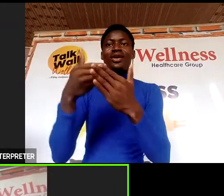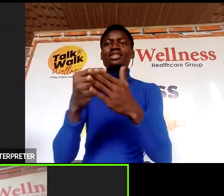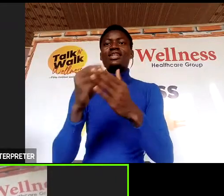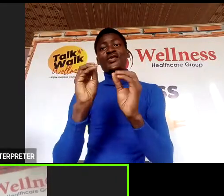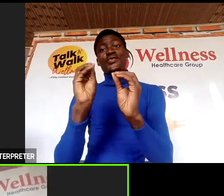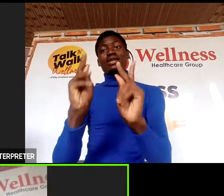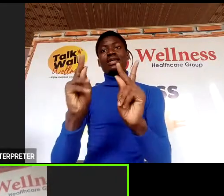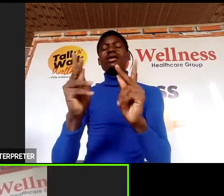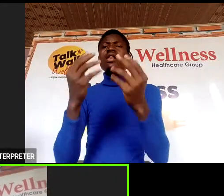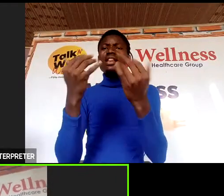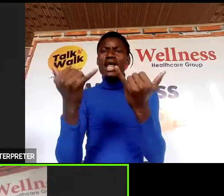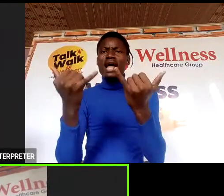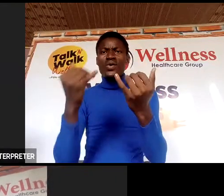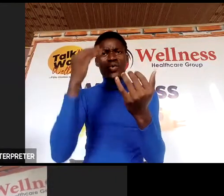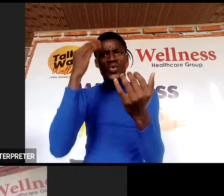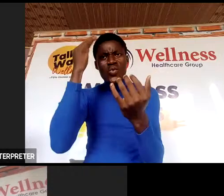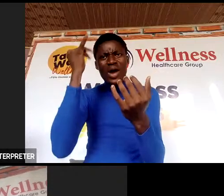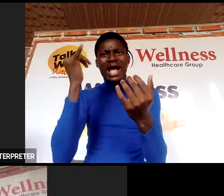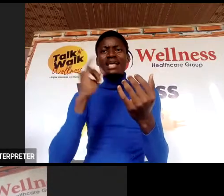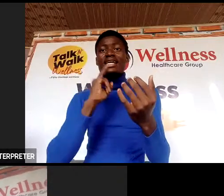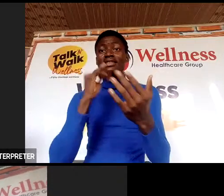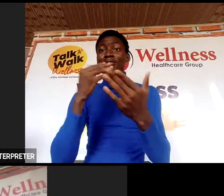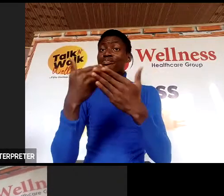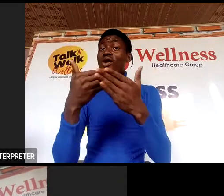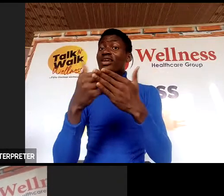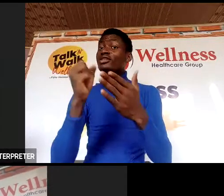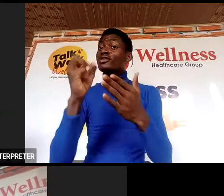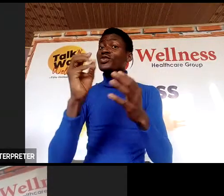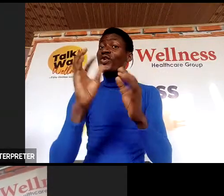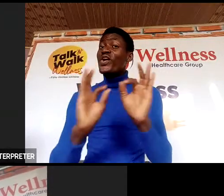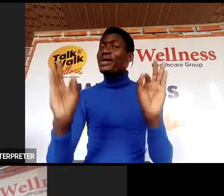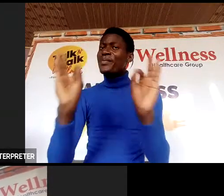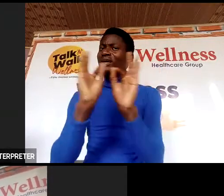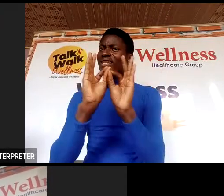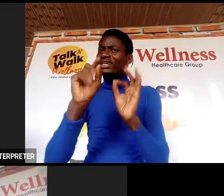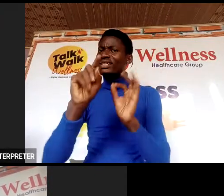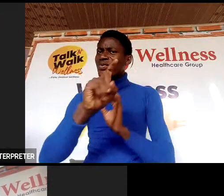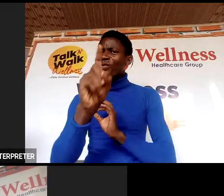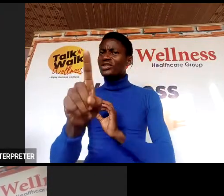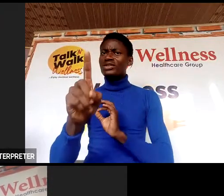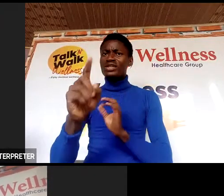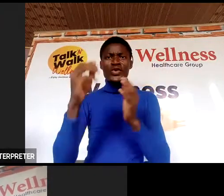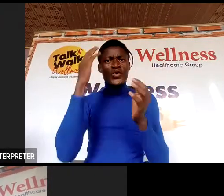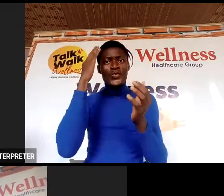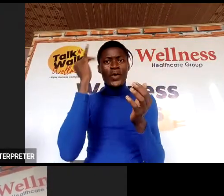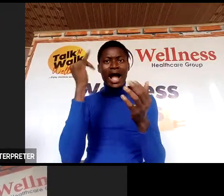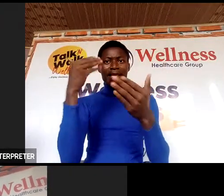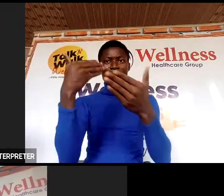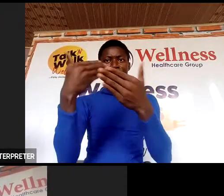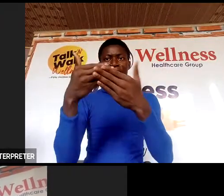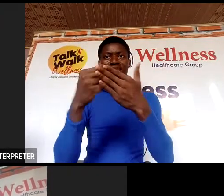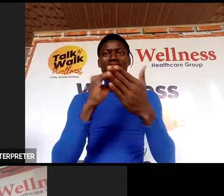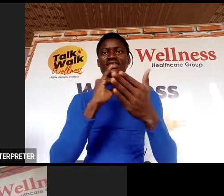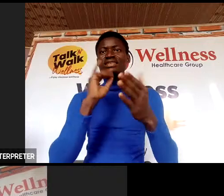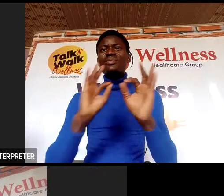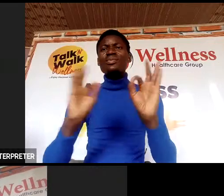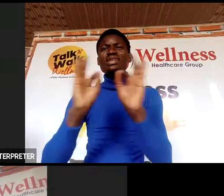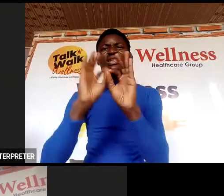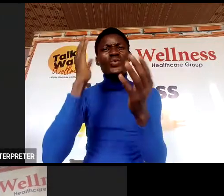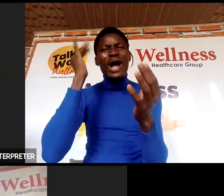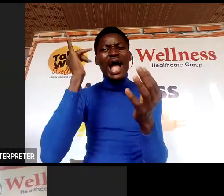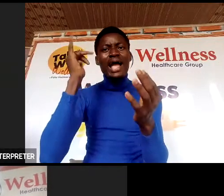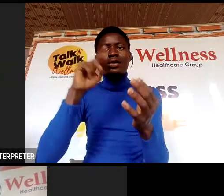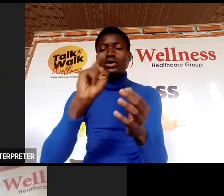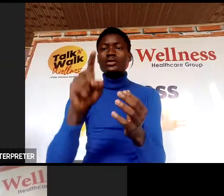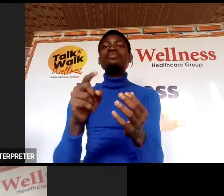so important? Yeah. No, thank you very much. So important? That's a very good question. And at the beginning, you said something